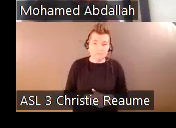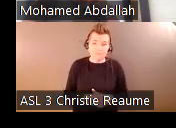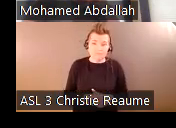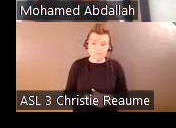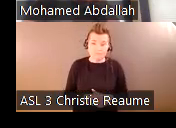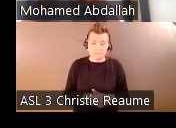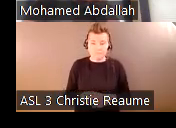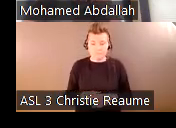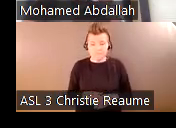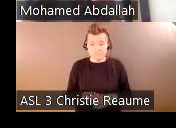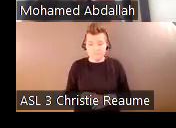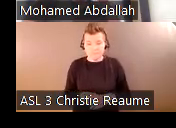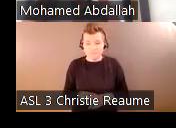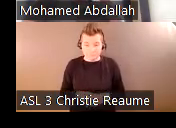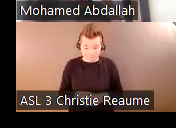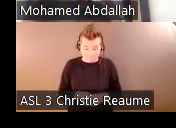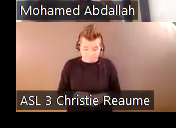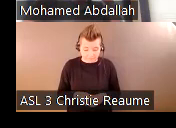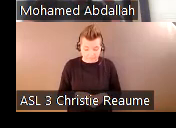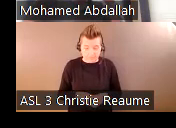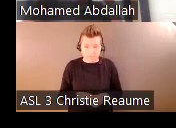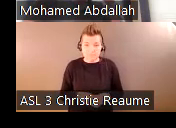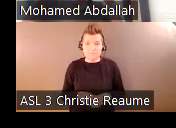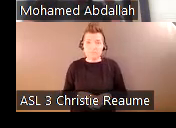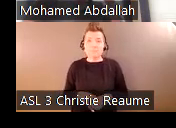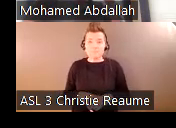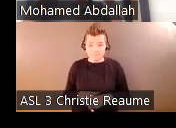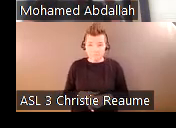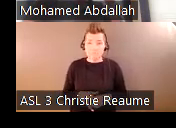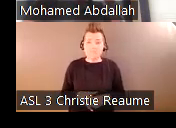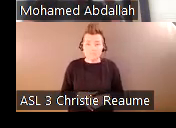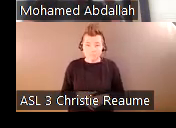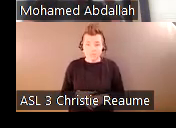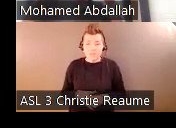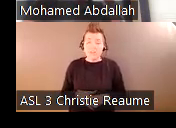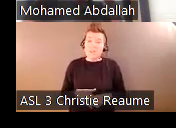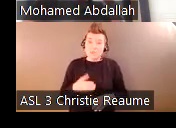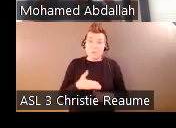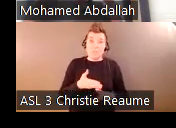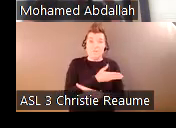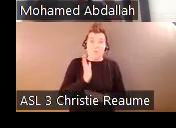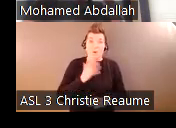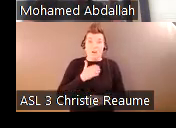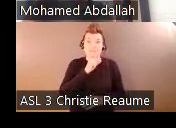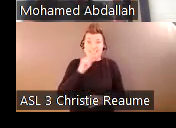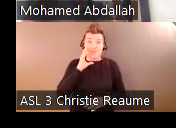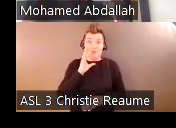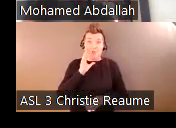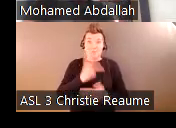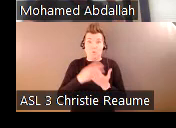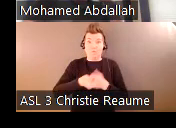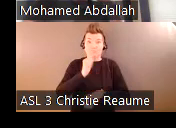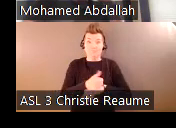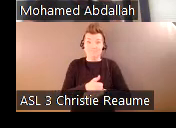of situations before that program existed of seniors deteriorating health-wise and end up being homeless. Then